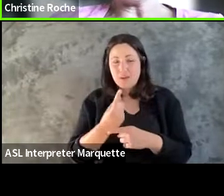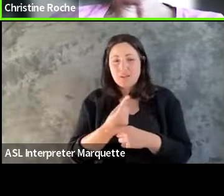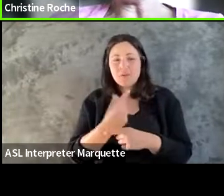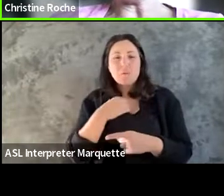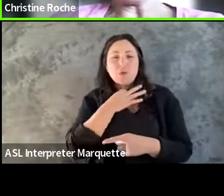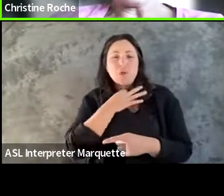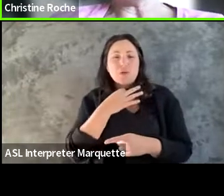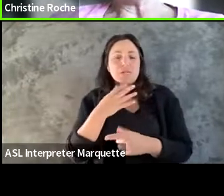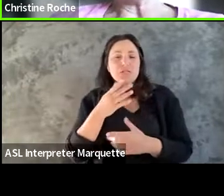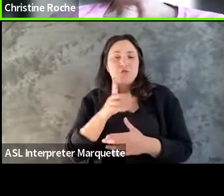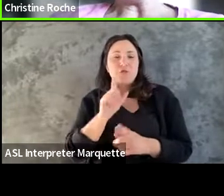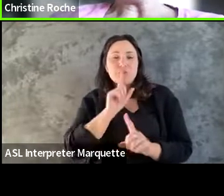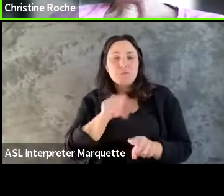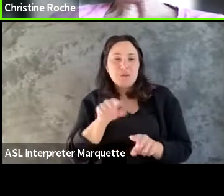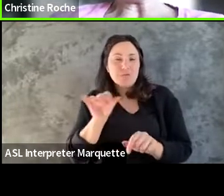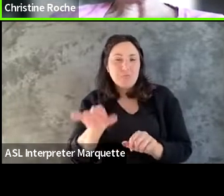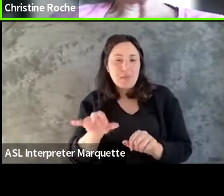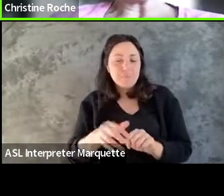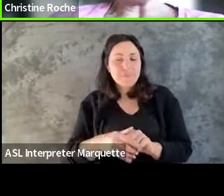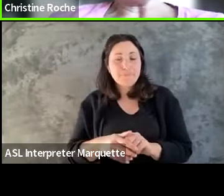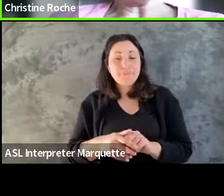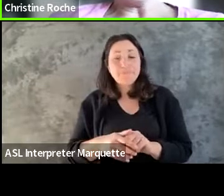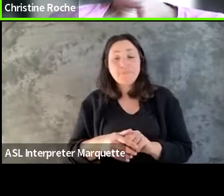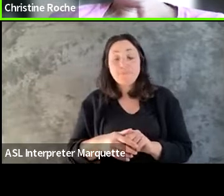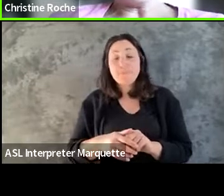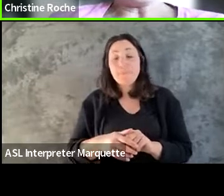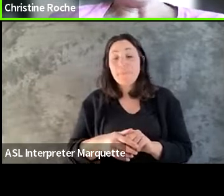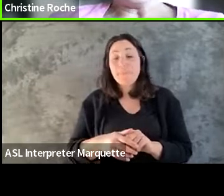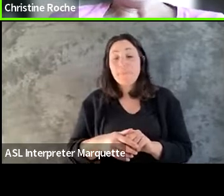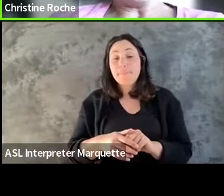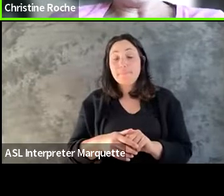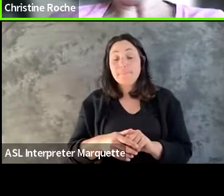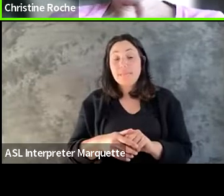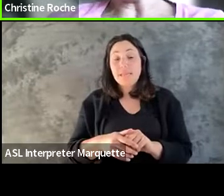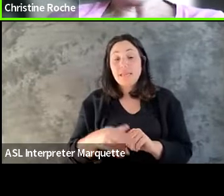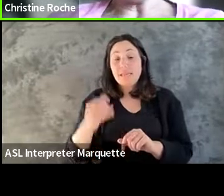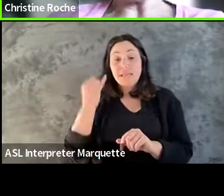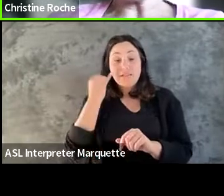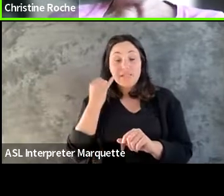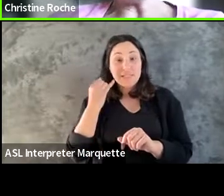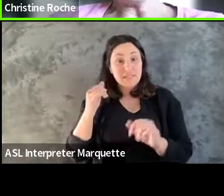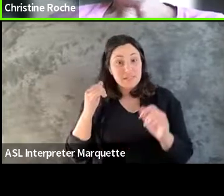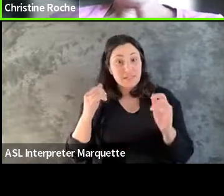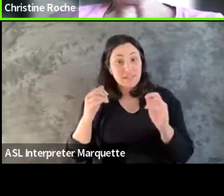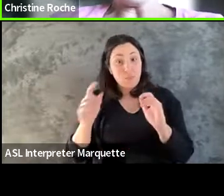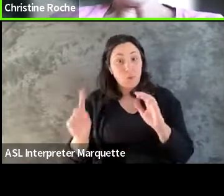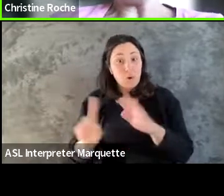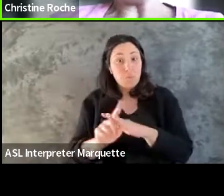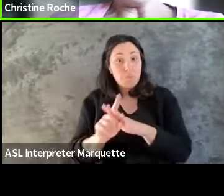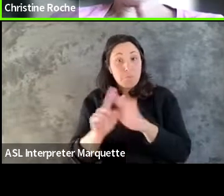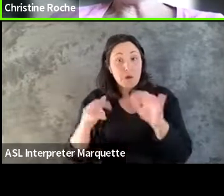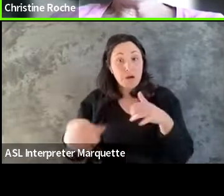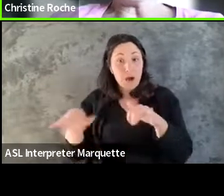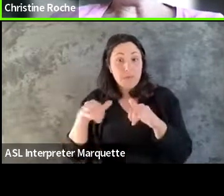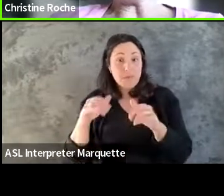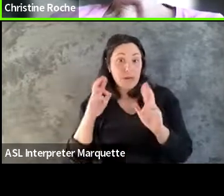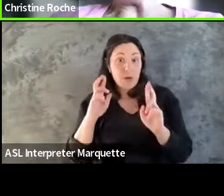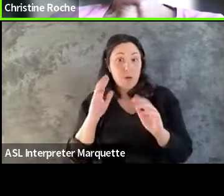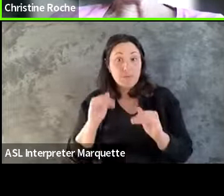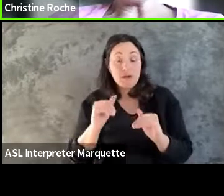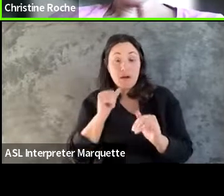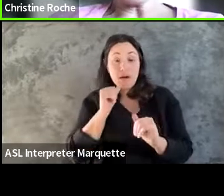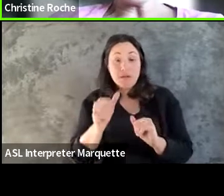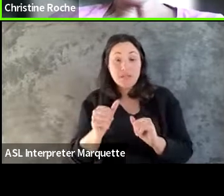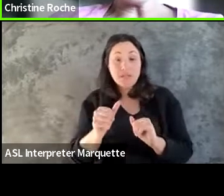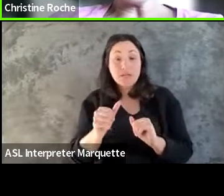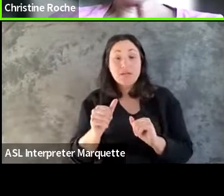what your response is to that. If this is becoming more of a common thing, I hope not. And